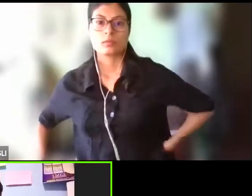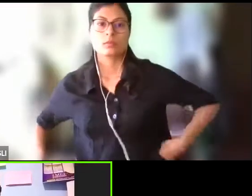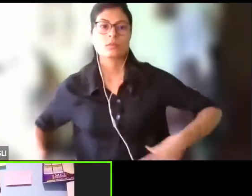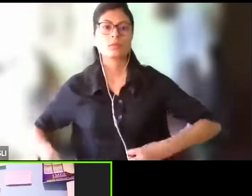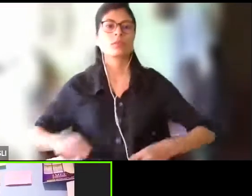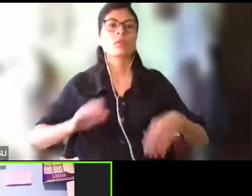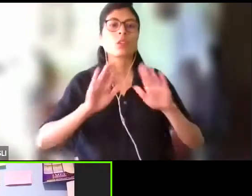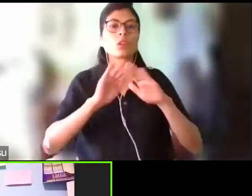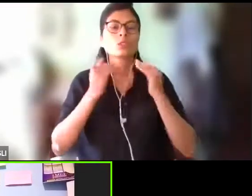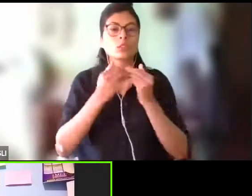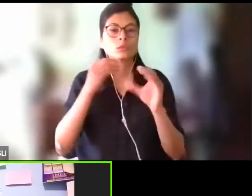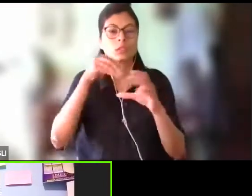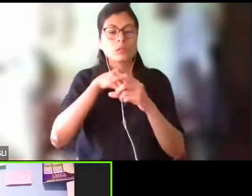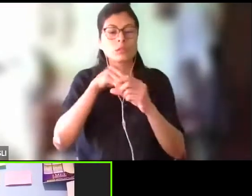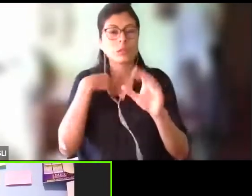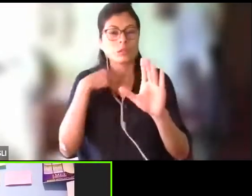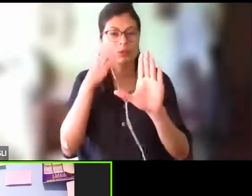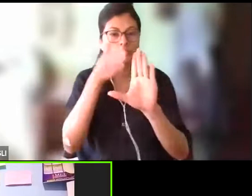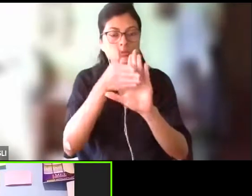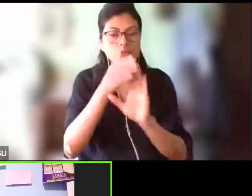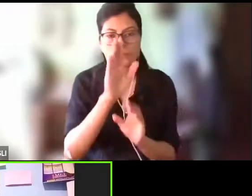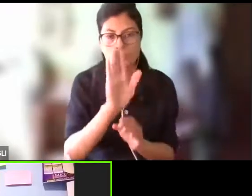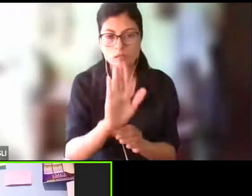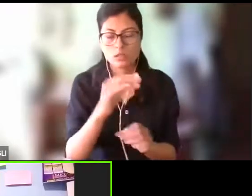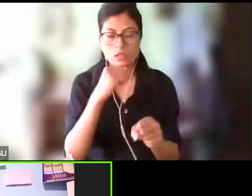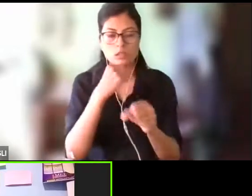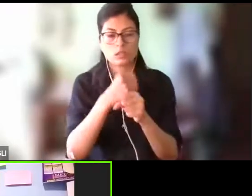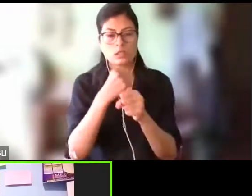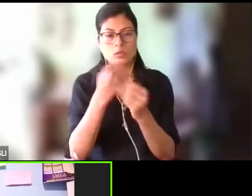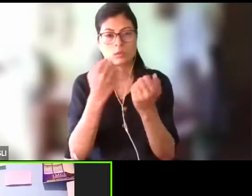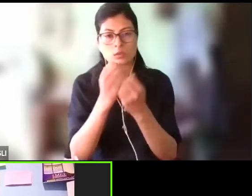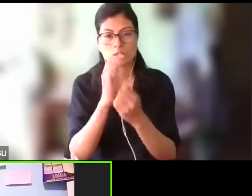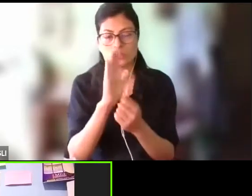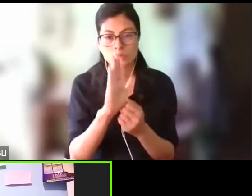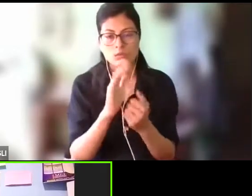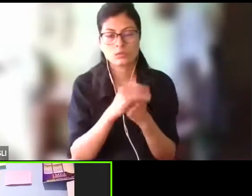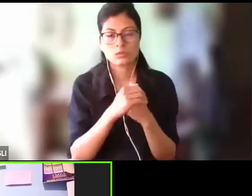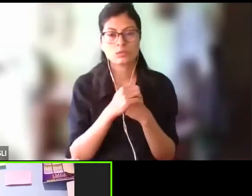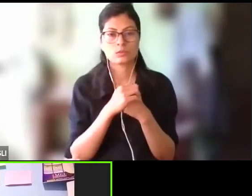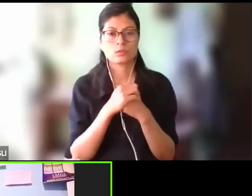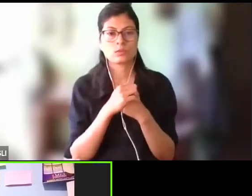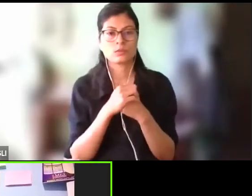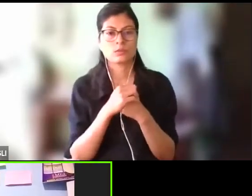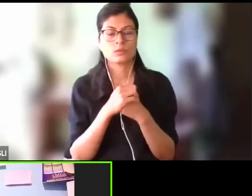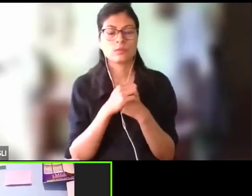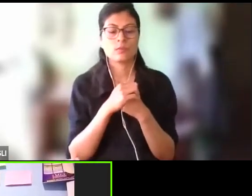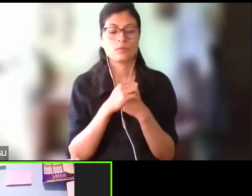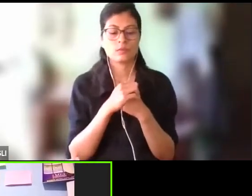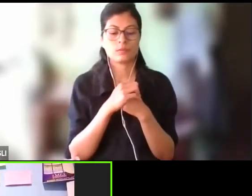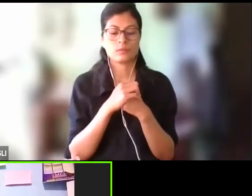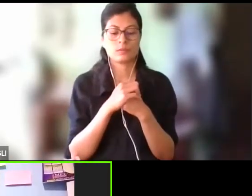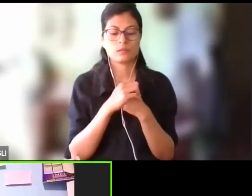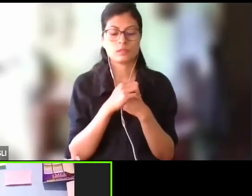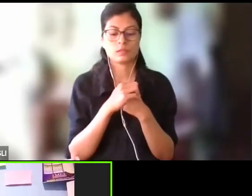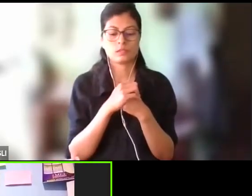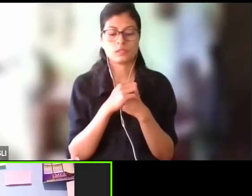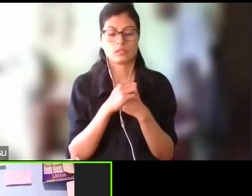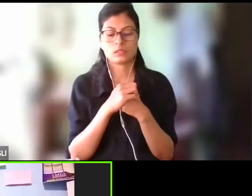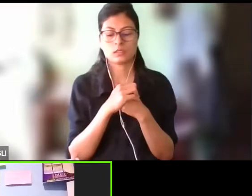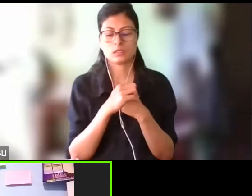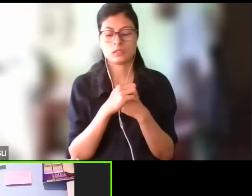meet with people who are elders, more elderly than you